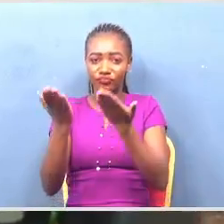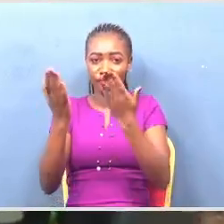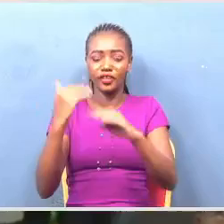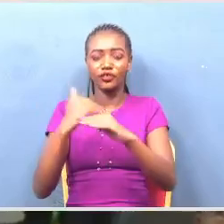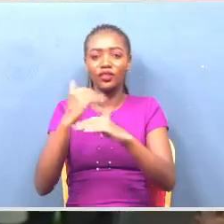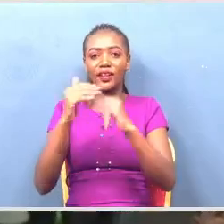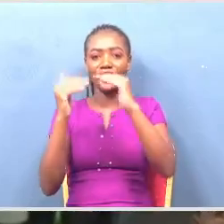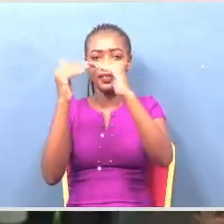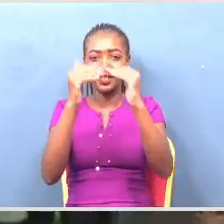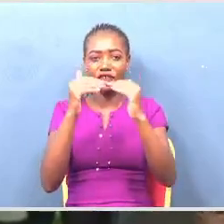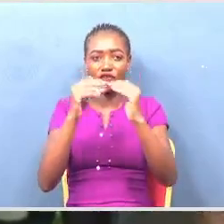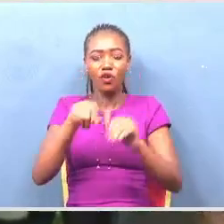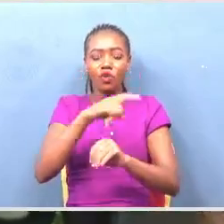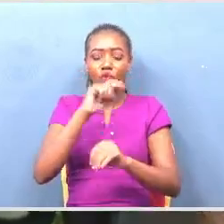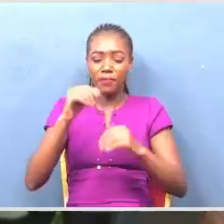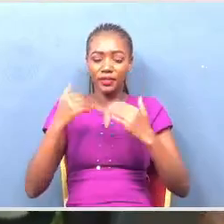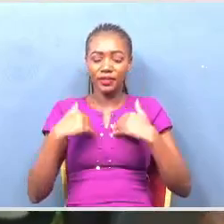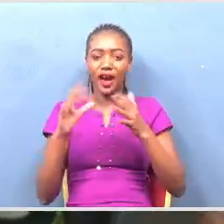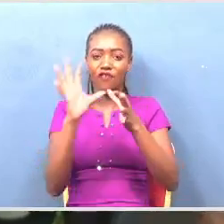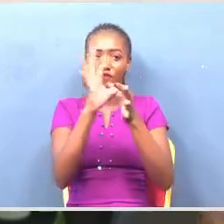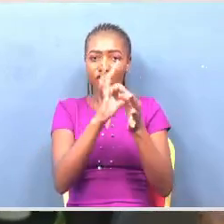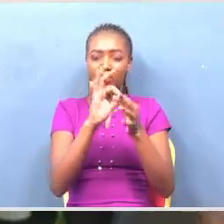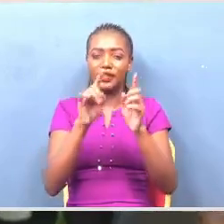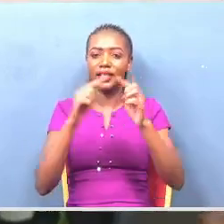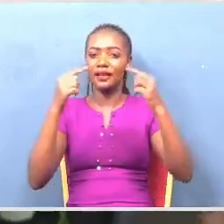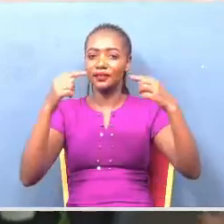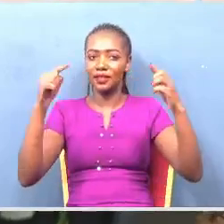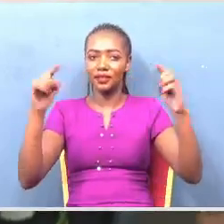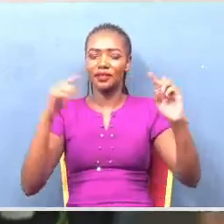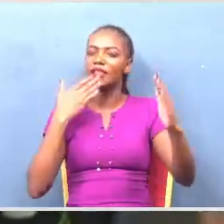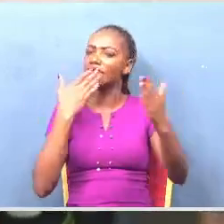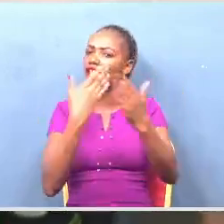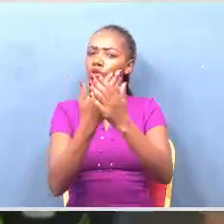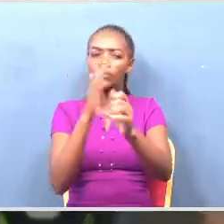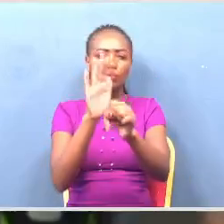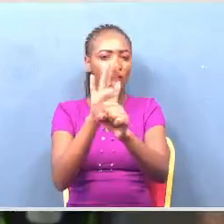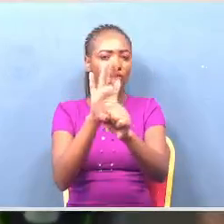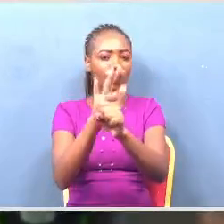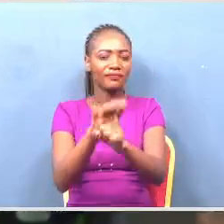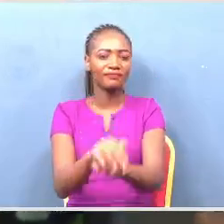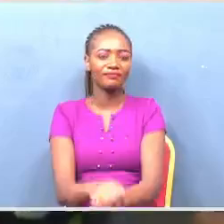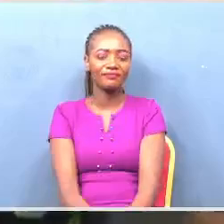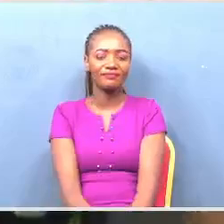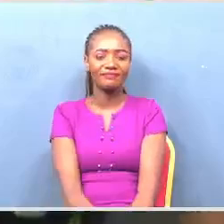is united, and is prosperous. Asante ni sana.